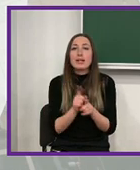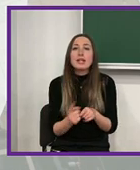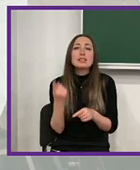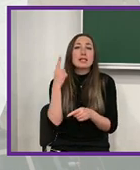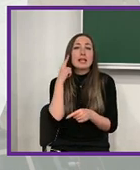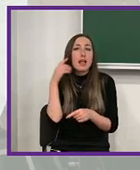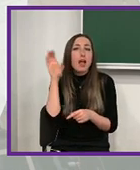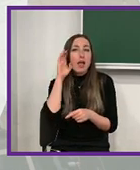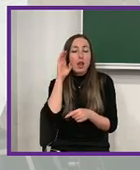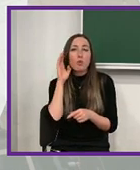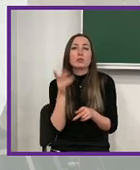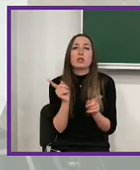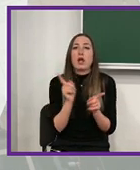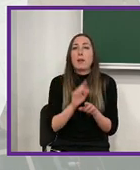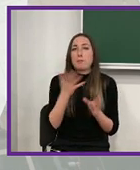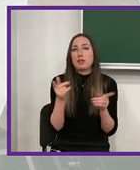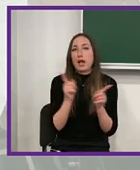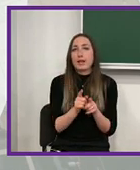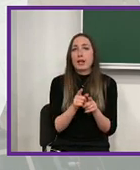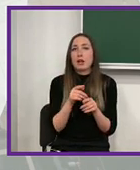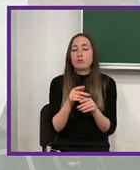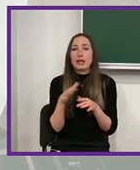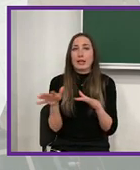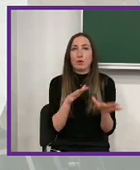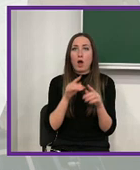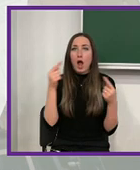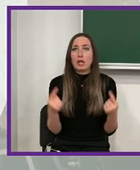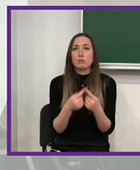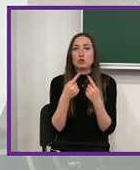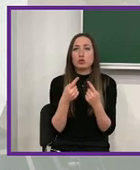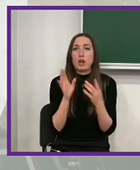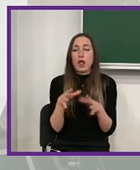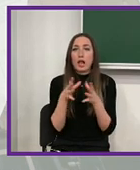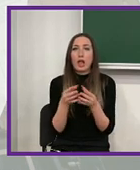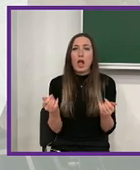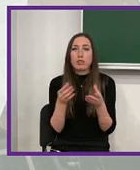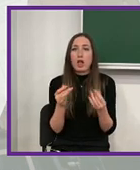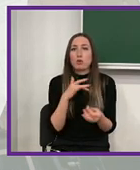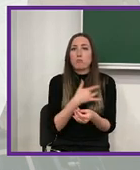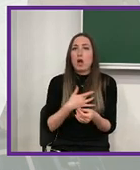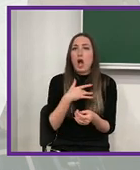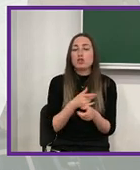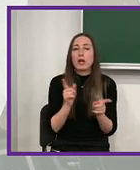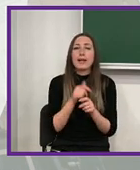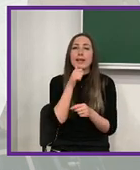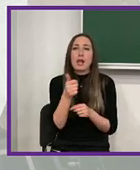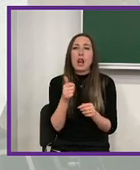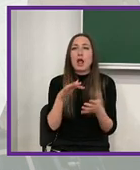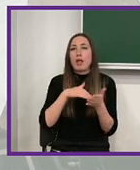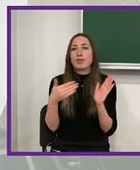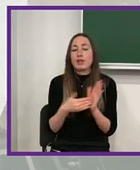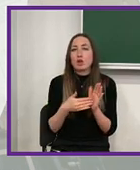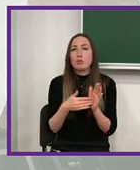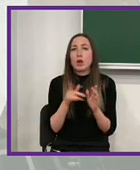concerns, and ideally through the collaborative approaches, which sometimes are possible and sometimes are unfortunately